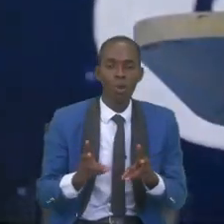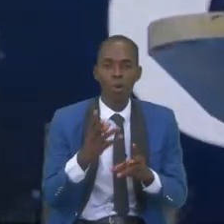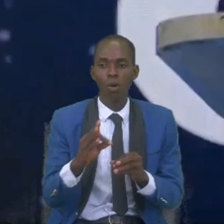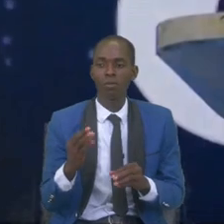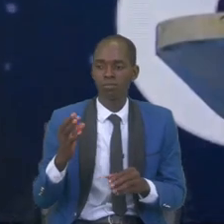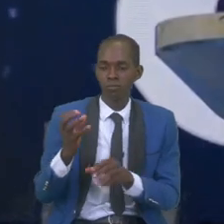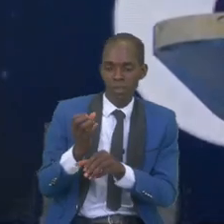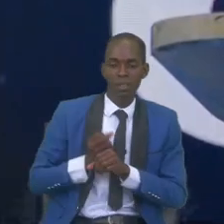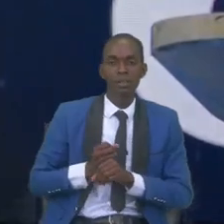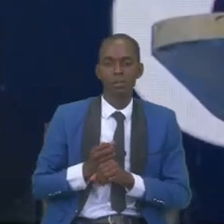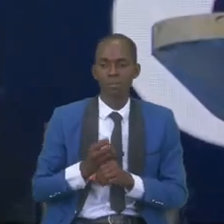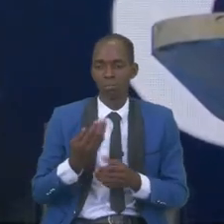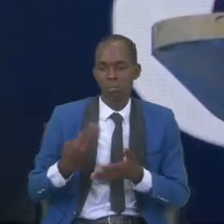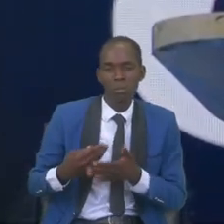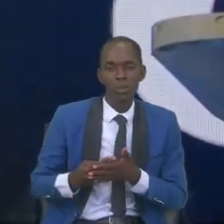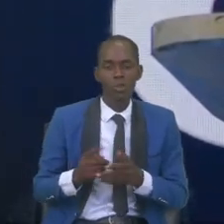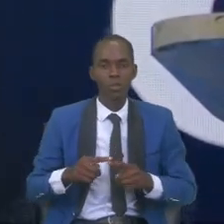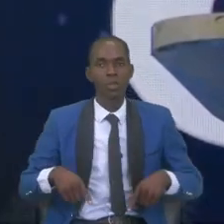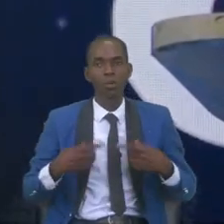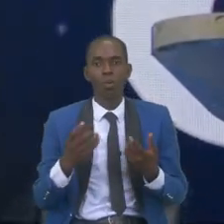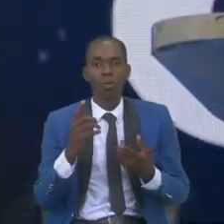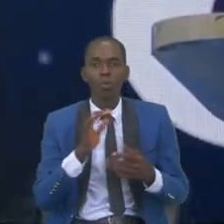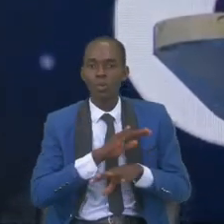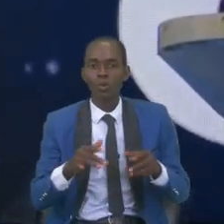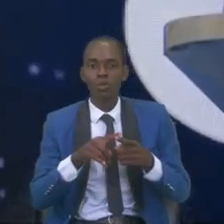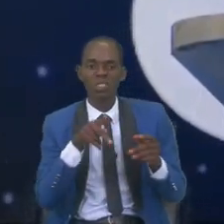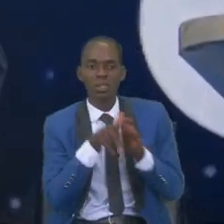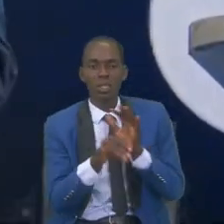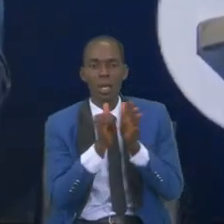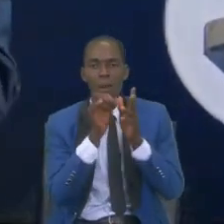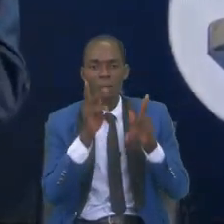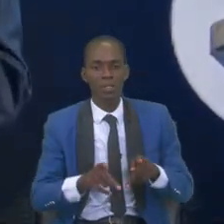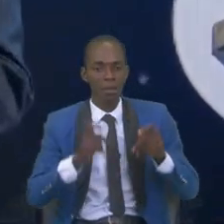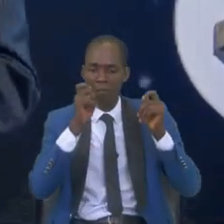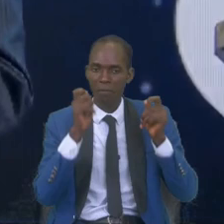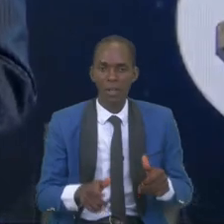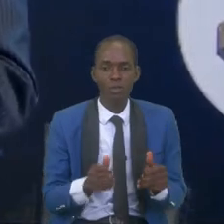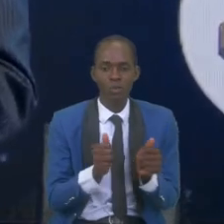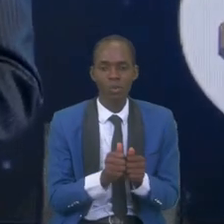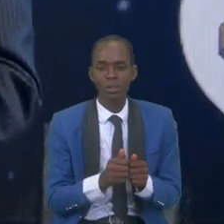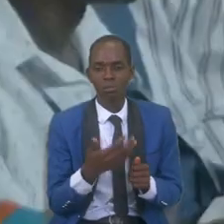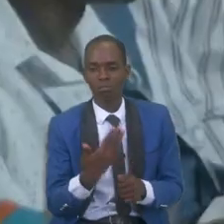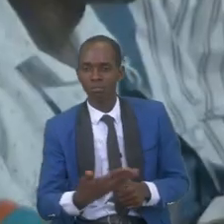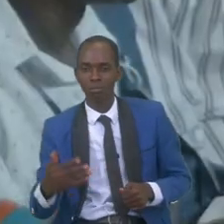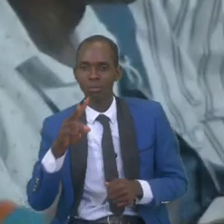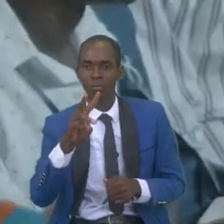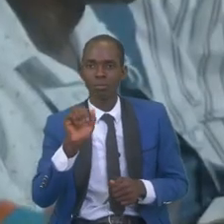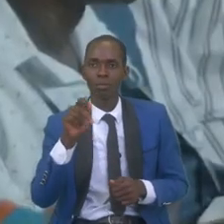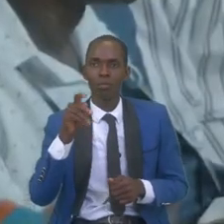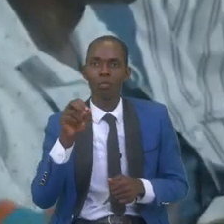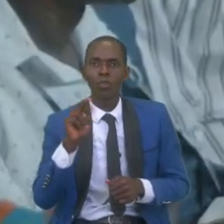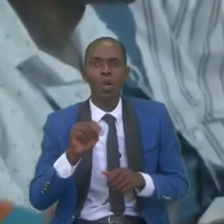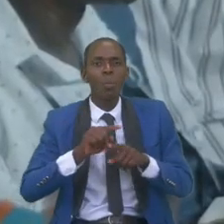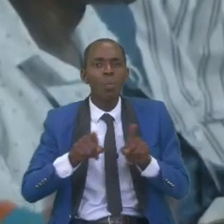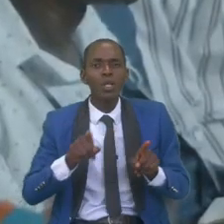slow death, and you don't want to, you know, use any kind of weapon, but you take the joy and the happiness